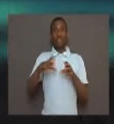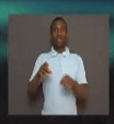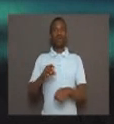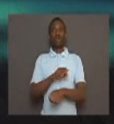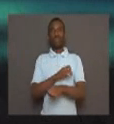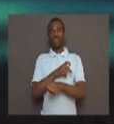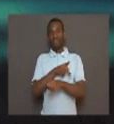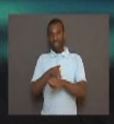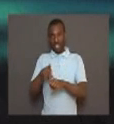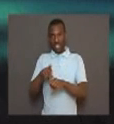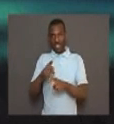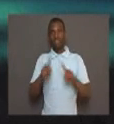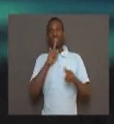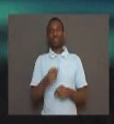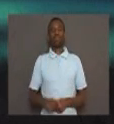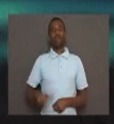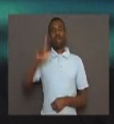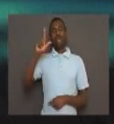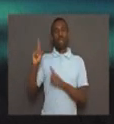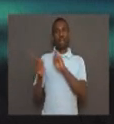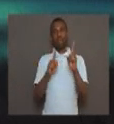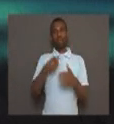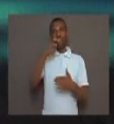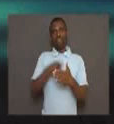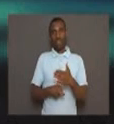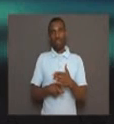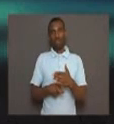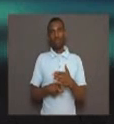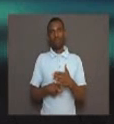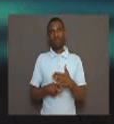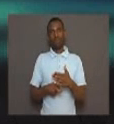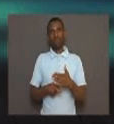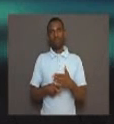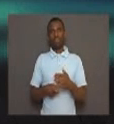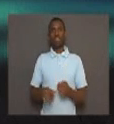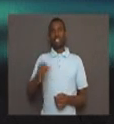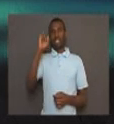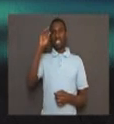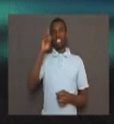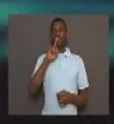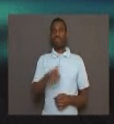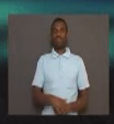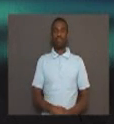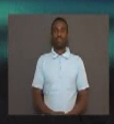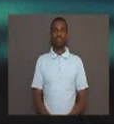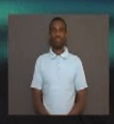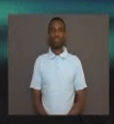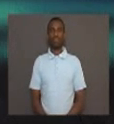difference and L is the value of the inductance.